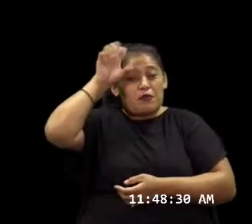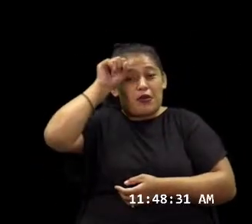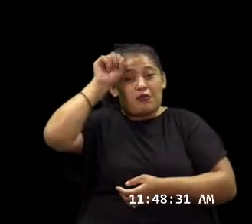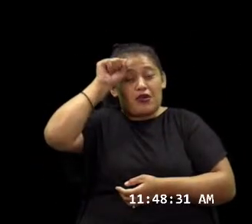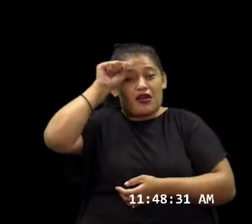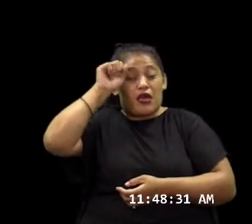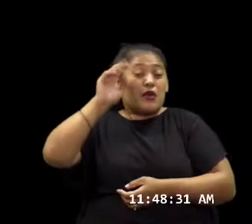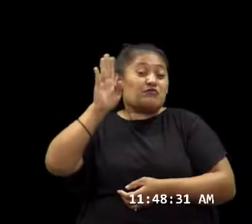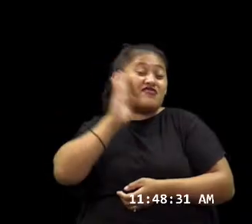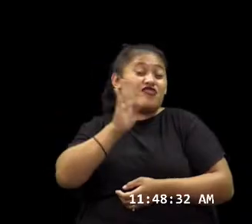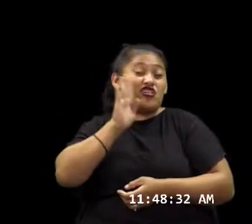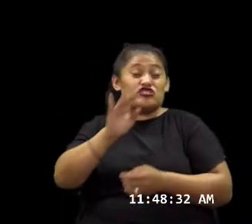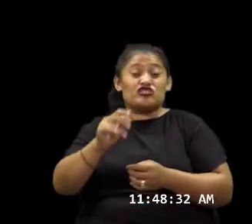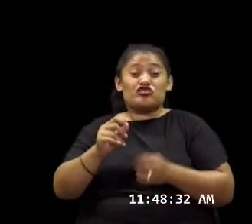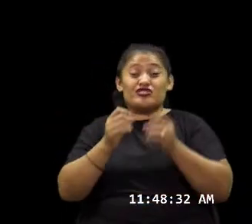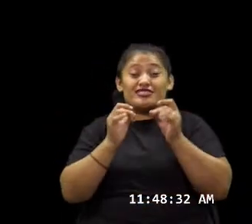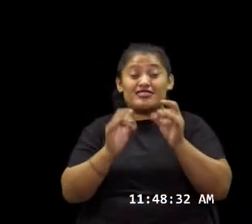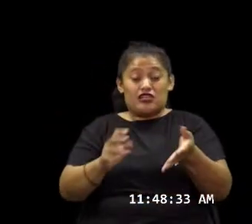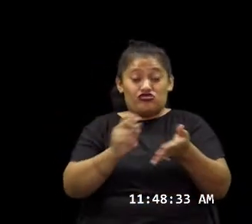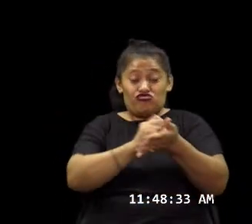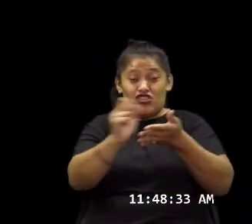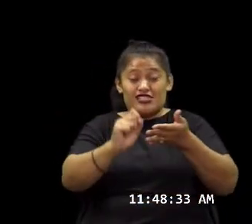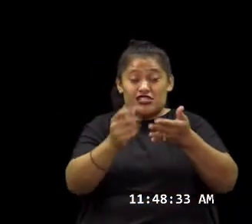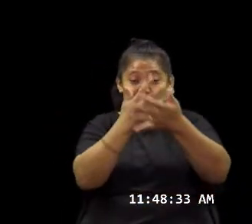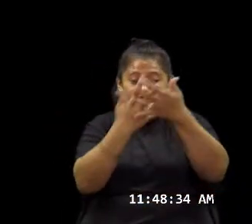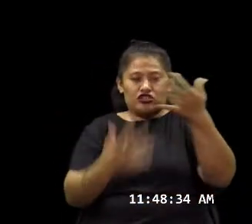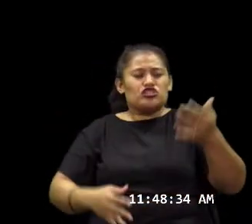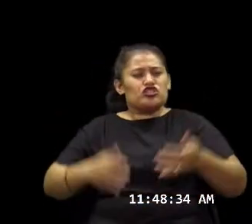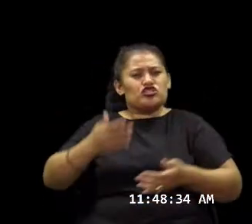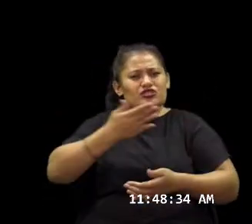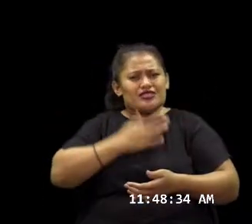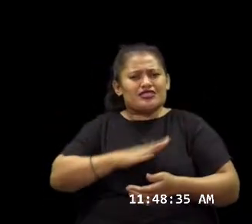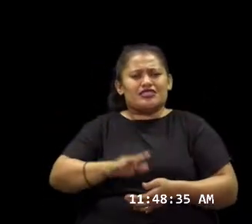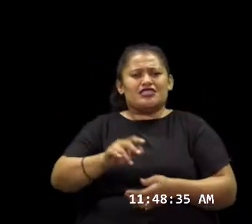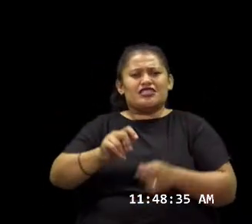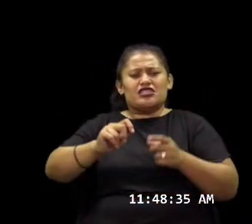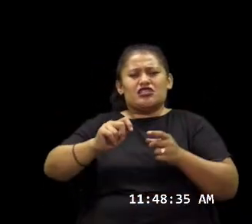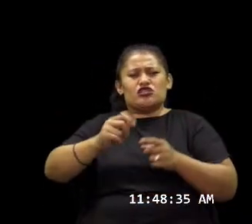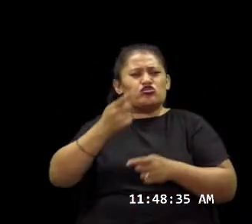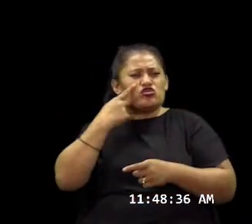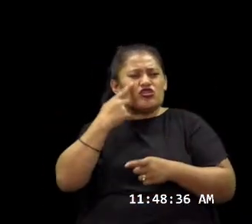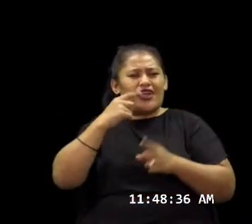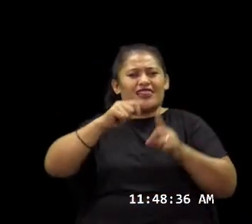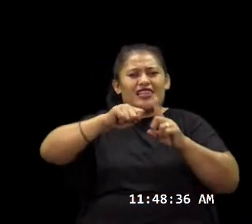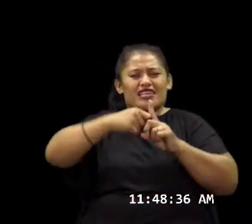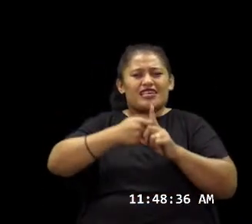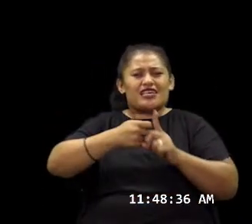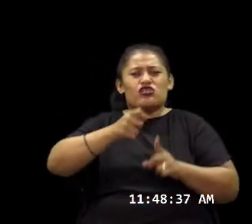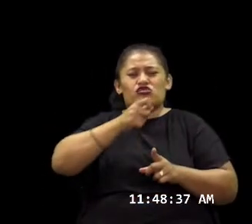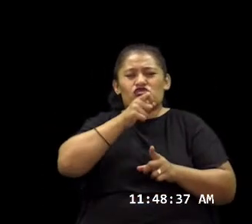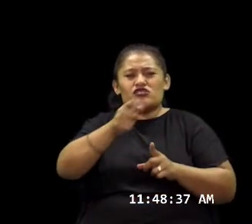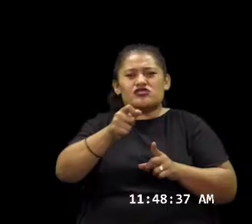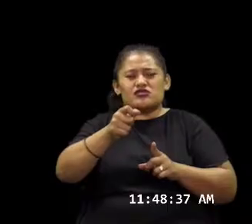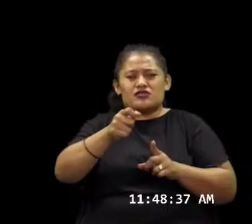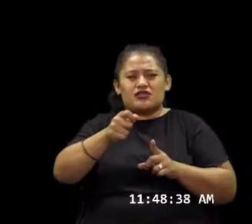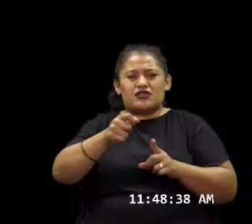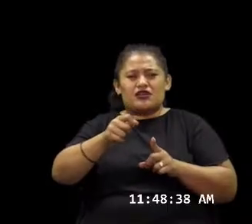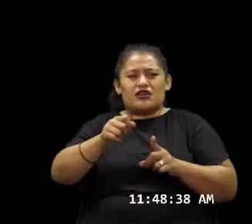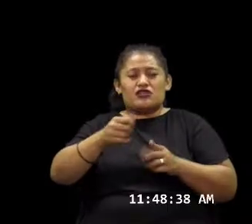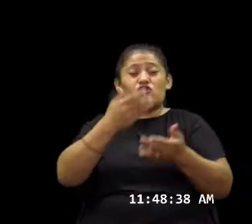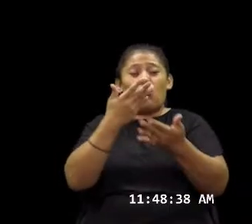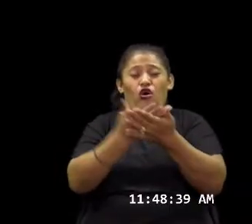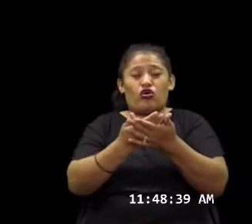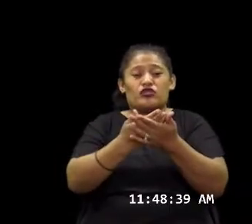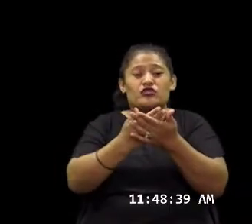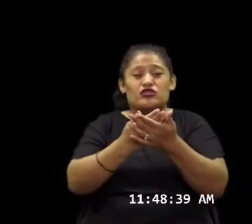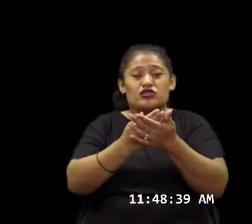Remember, before you start writing your essay, you need to look at the key words or the key phrases in the